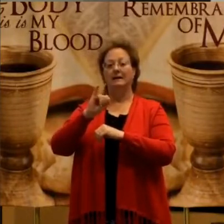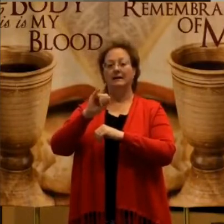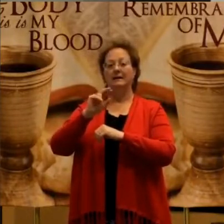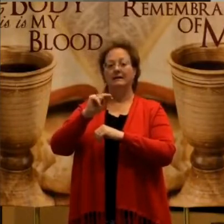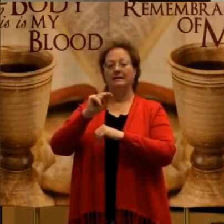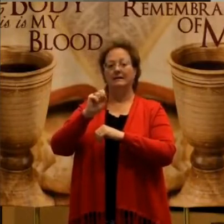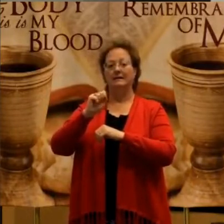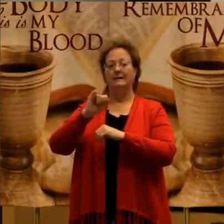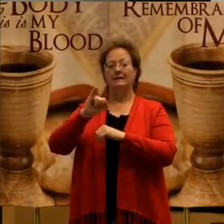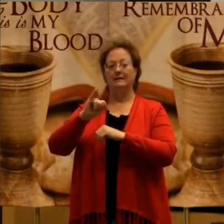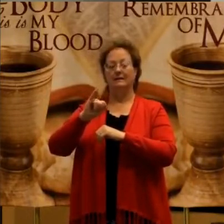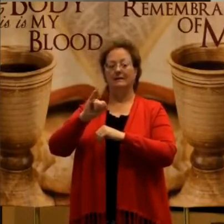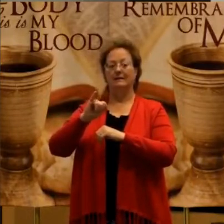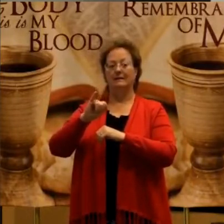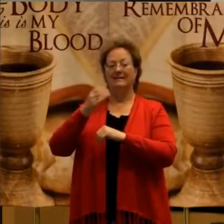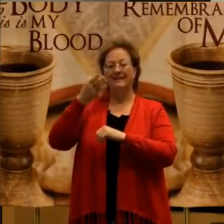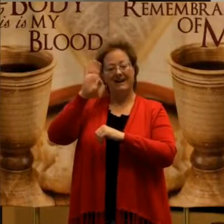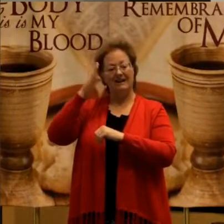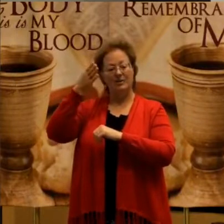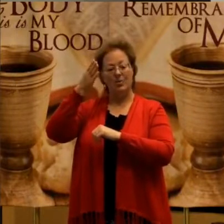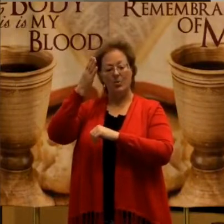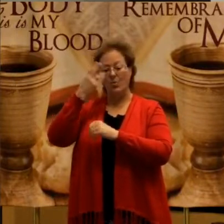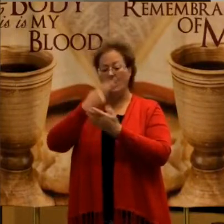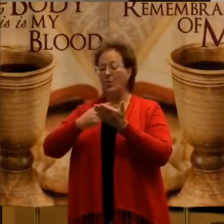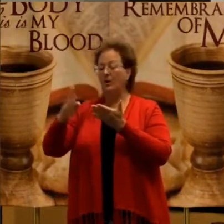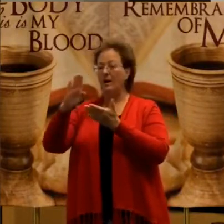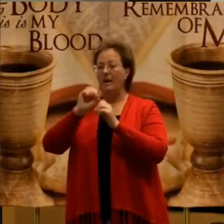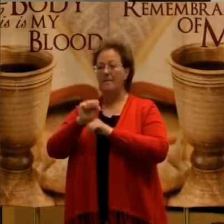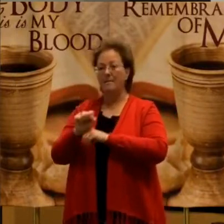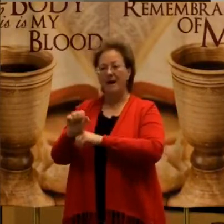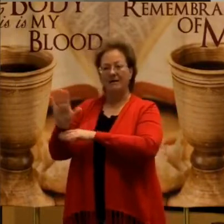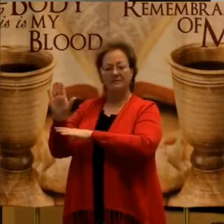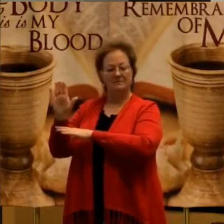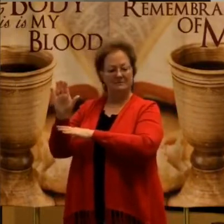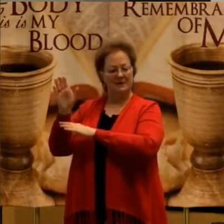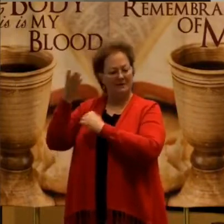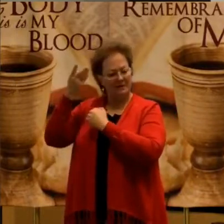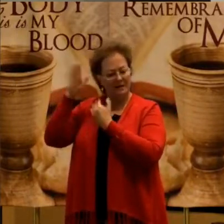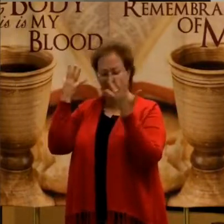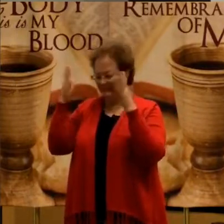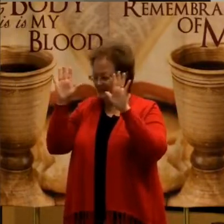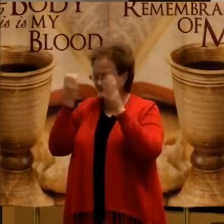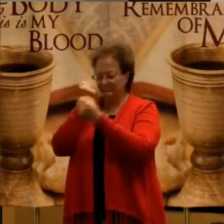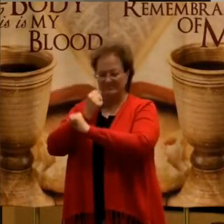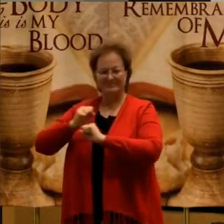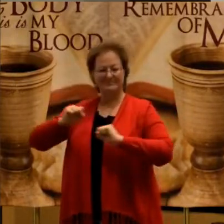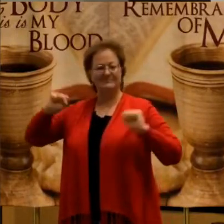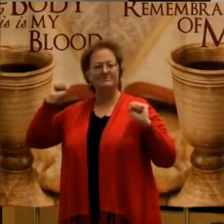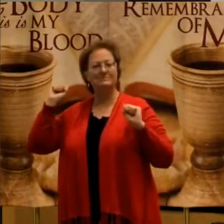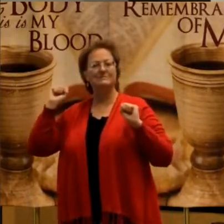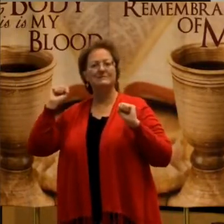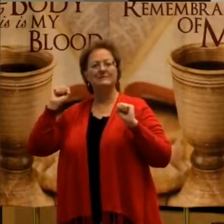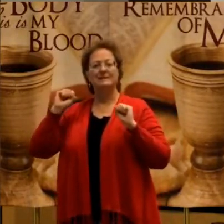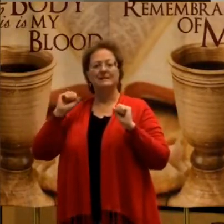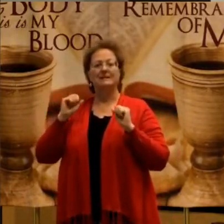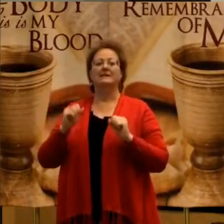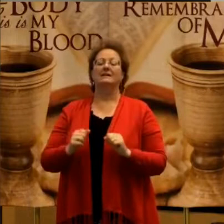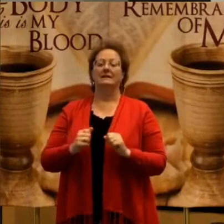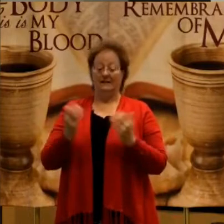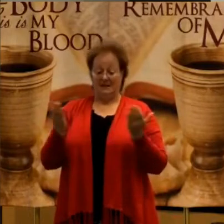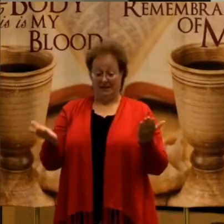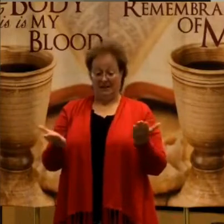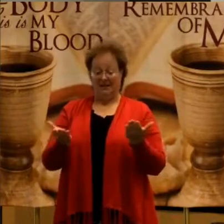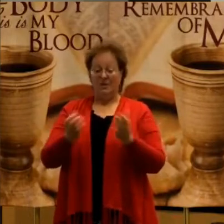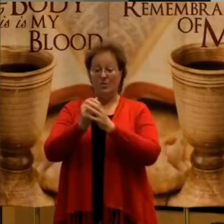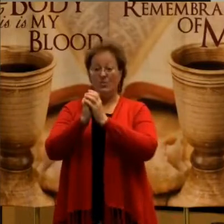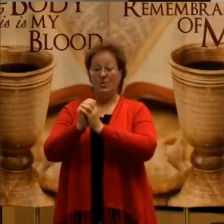of when they committed it, after God had delivered them from their slavery in Egypt and brought them to the place where they were to